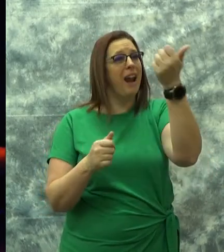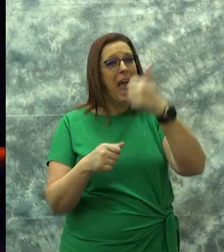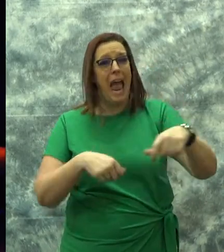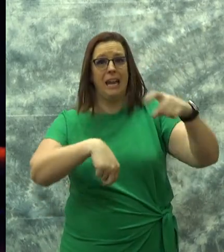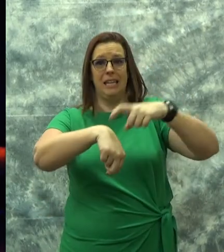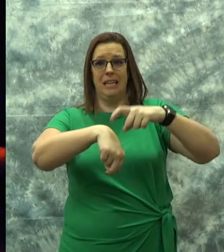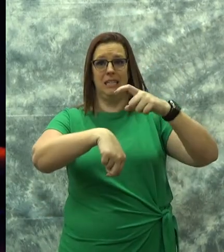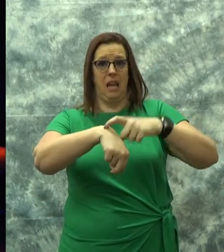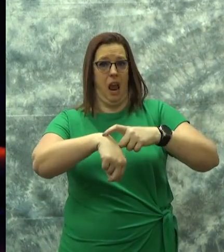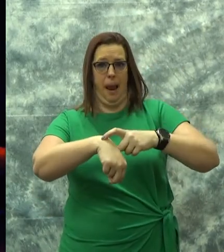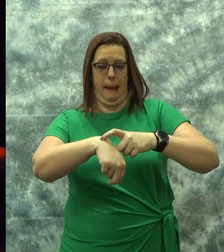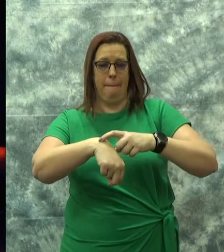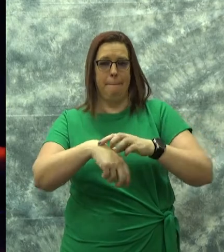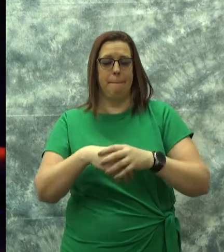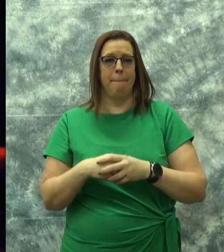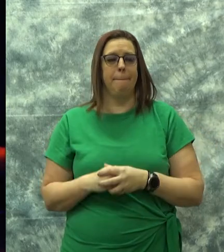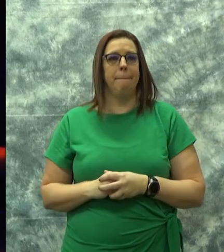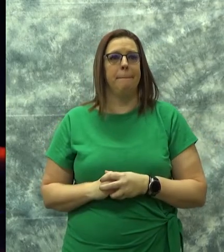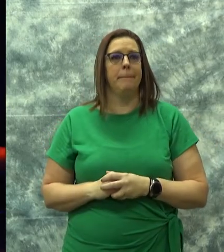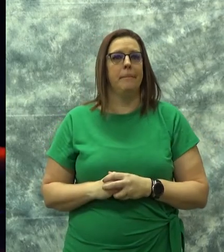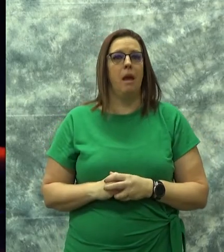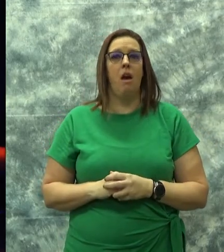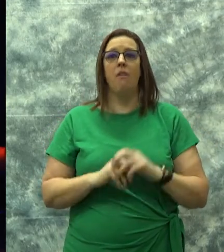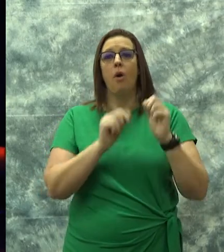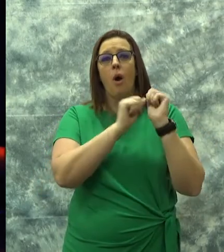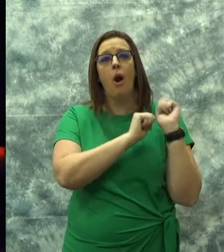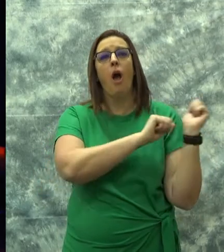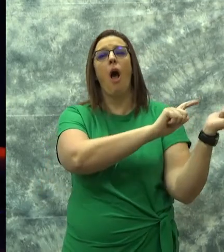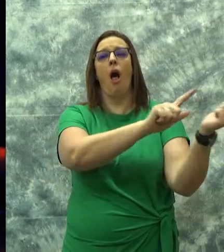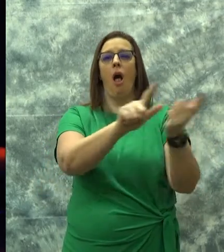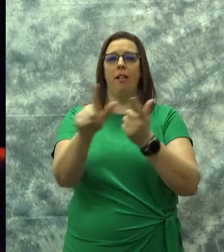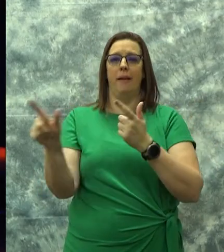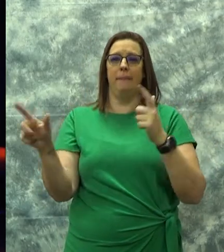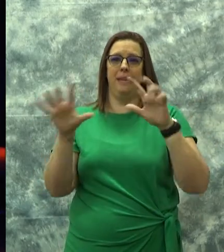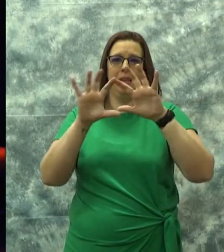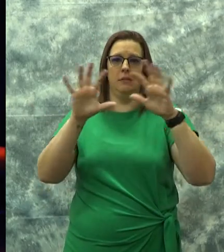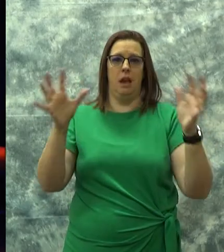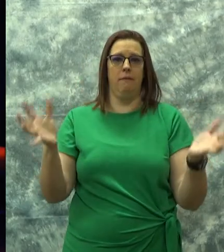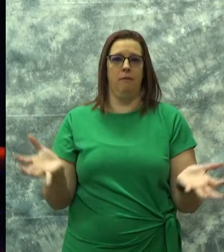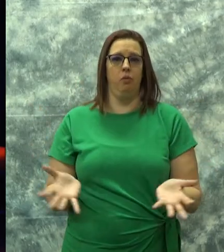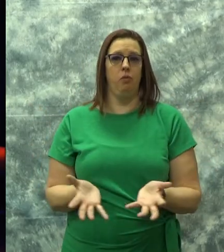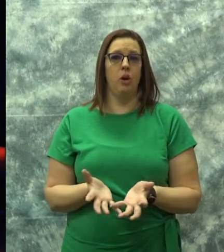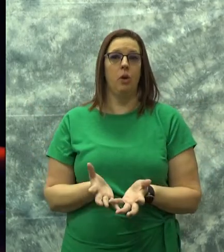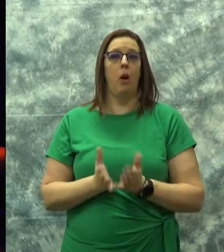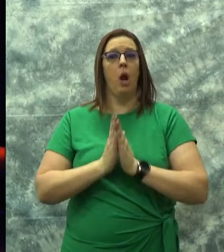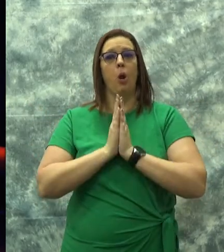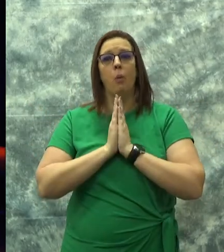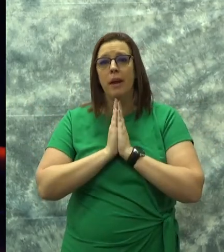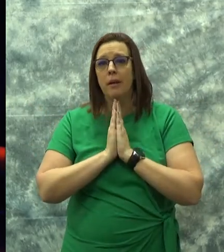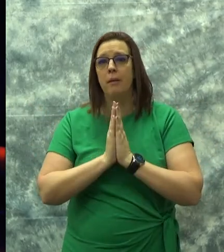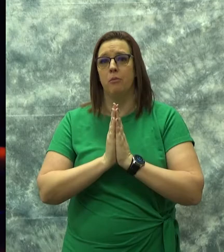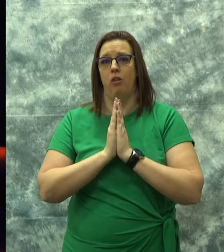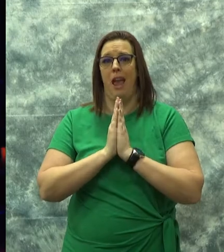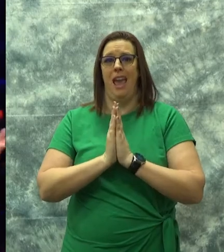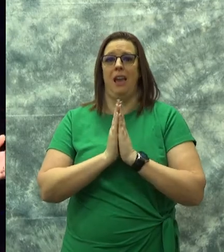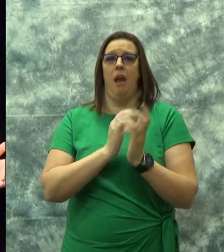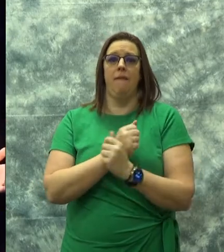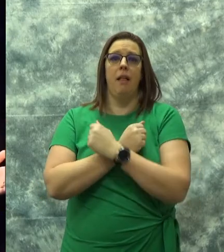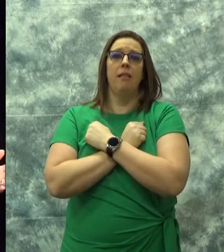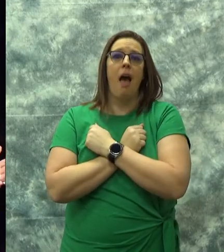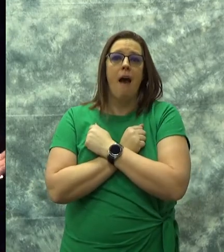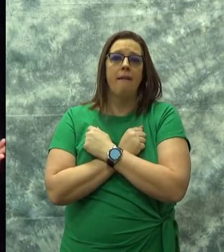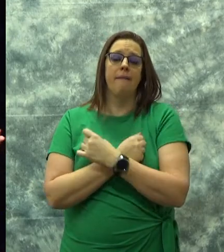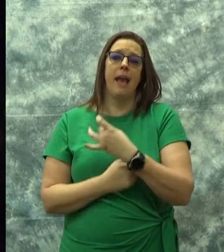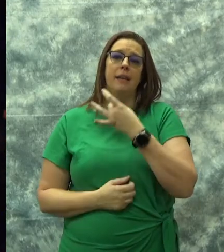with us or at any time in the future, for all beings everywhere, we pray a prayer of